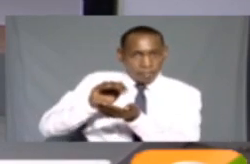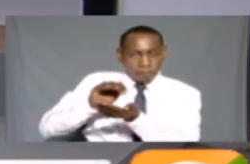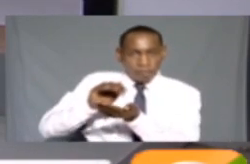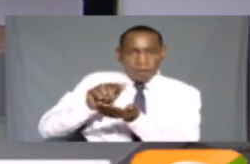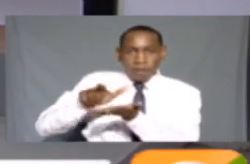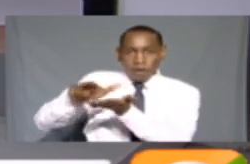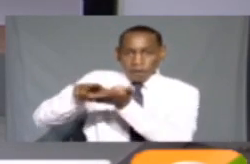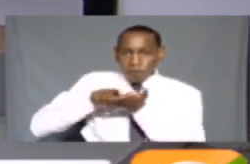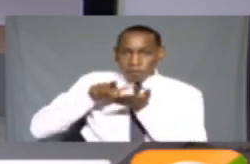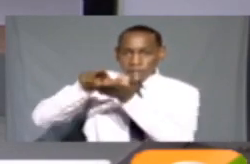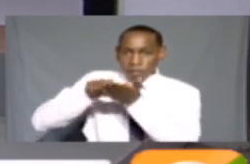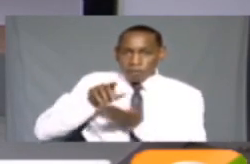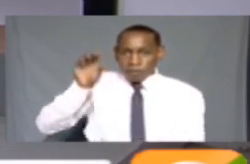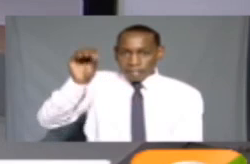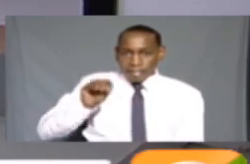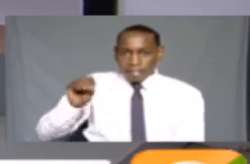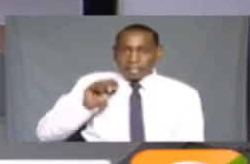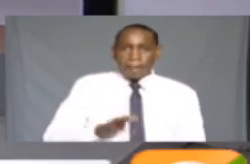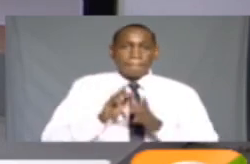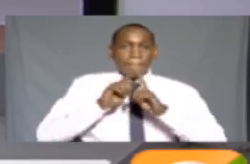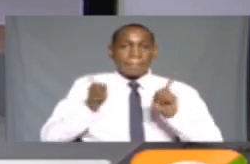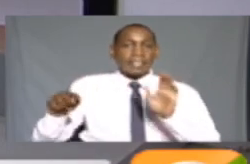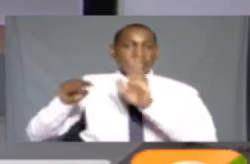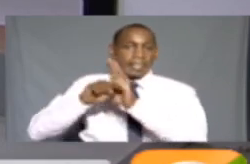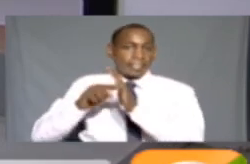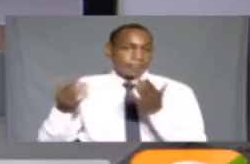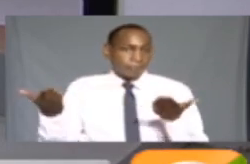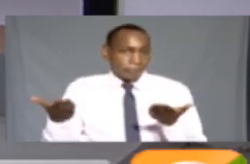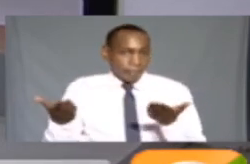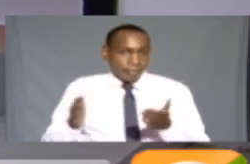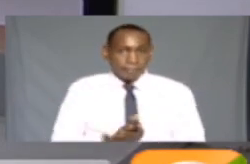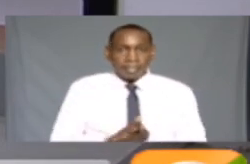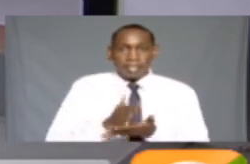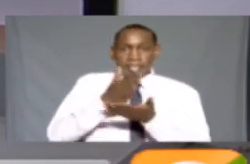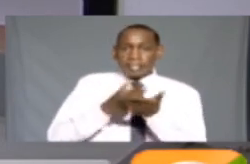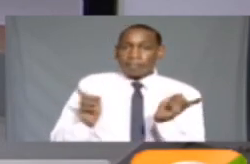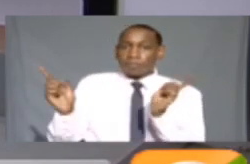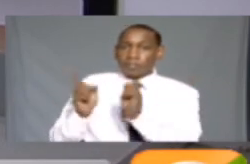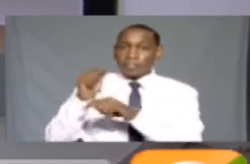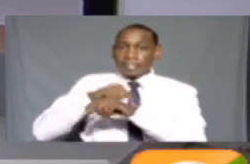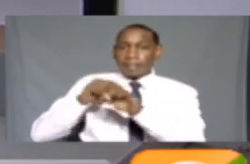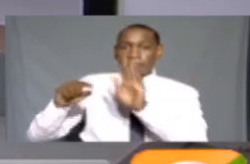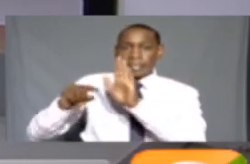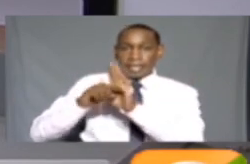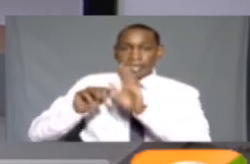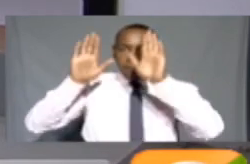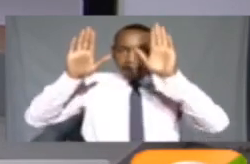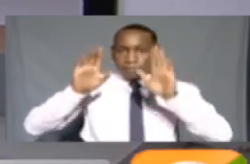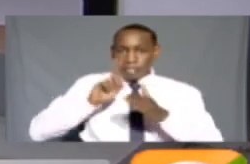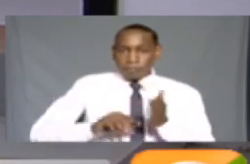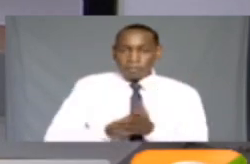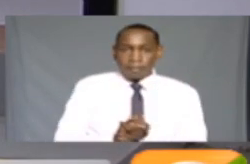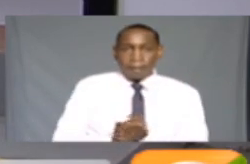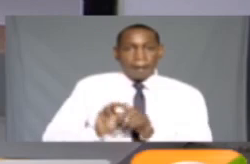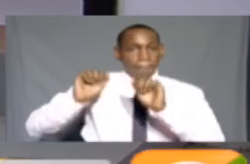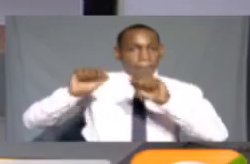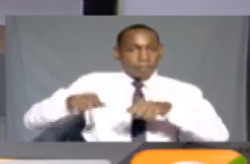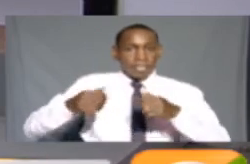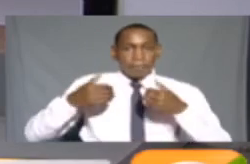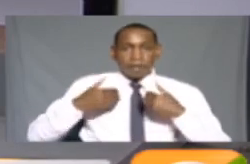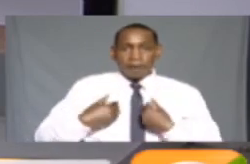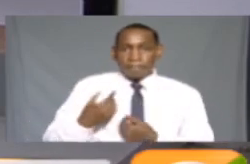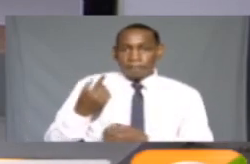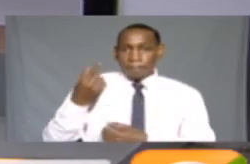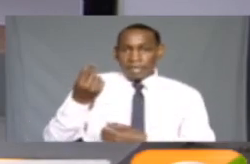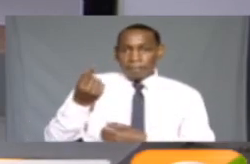rates. But there's also some cons to this, and some of them are short term, and it is important. Well, in the interim, there could be a